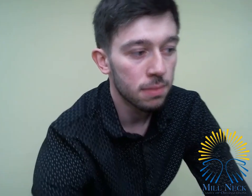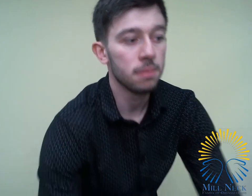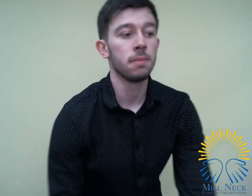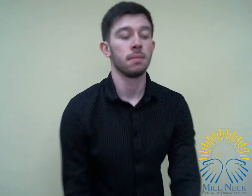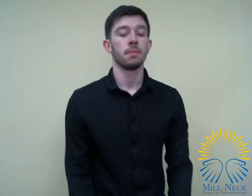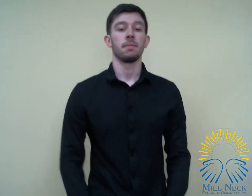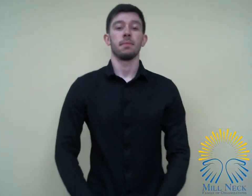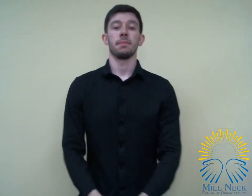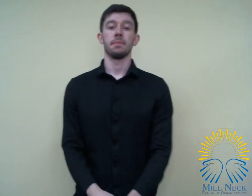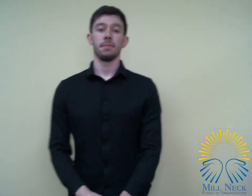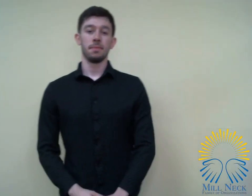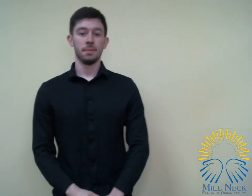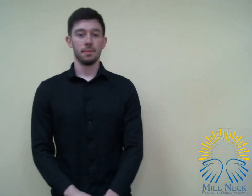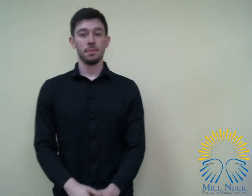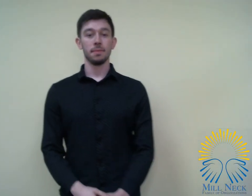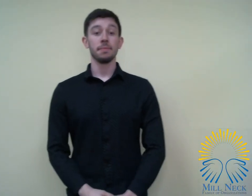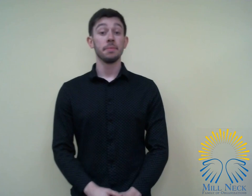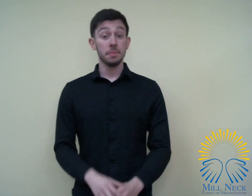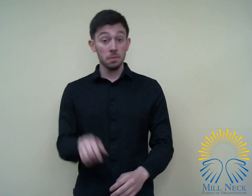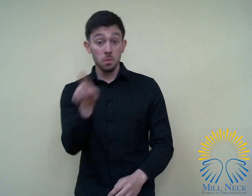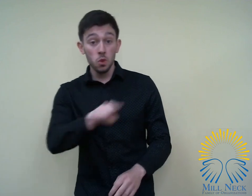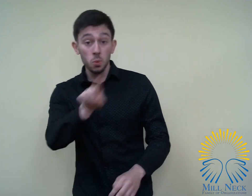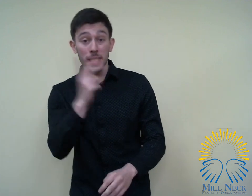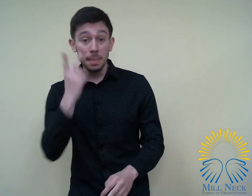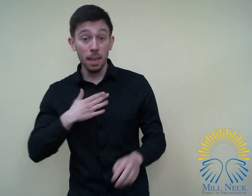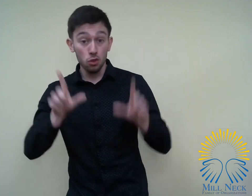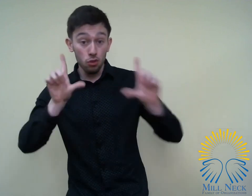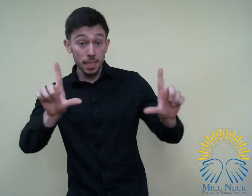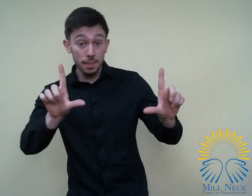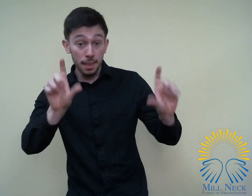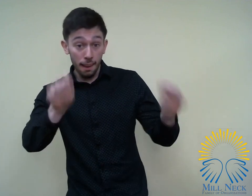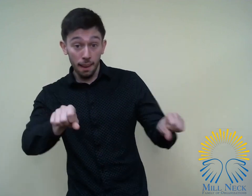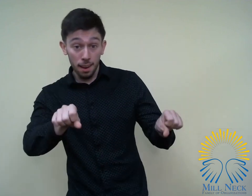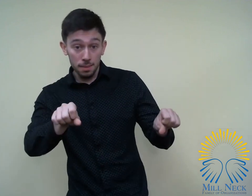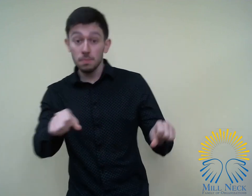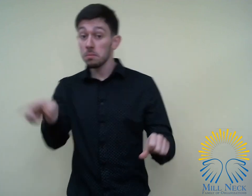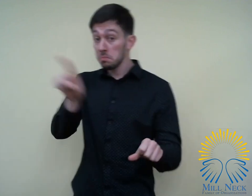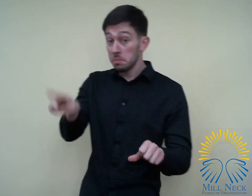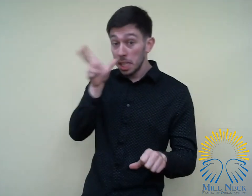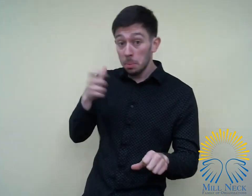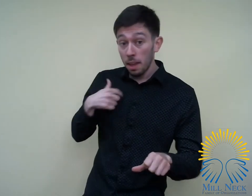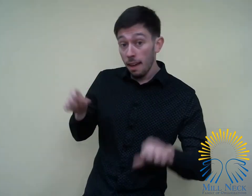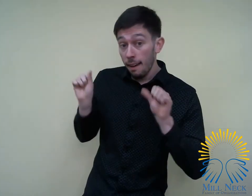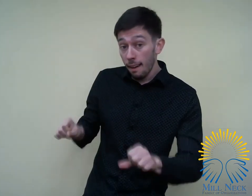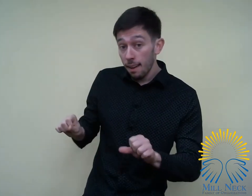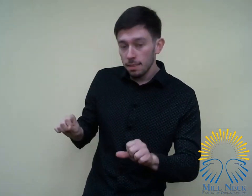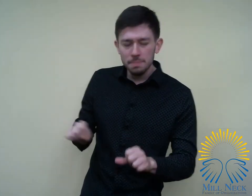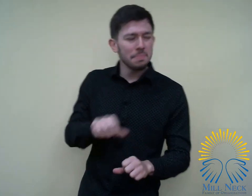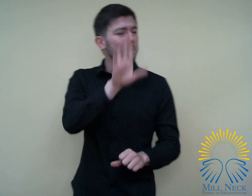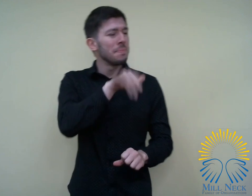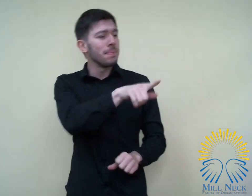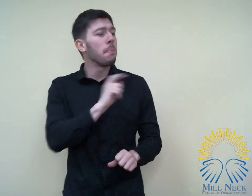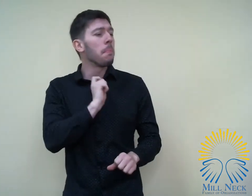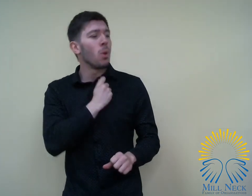This meeting is being recorded. Can everyone see my screen? Can everyone hear me? Lee,